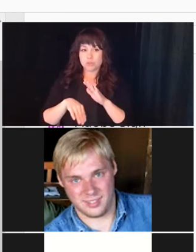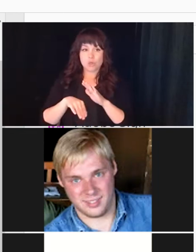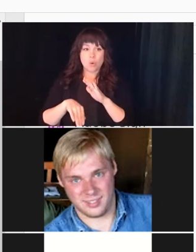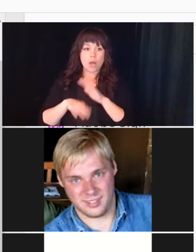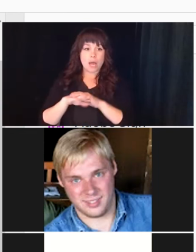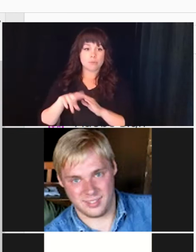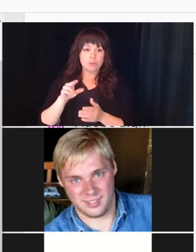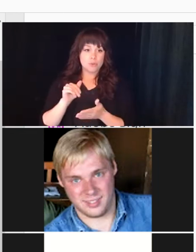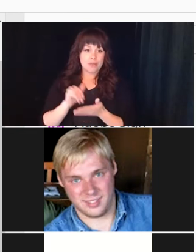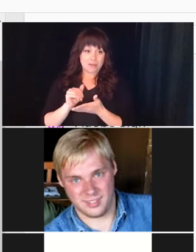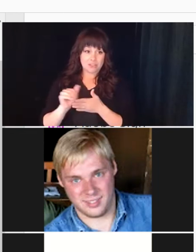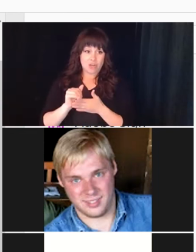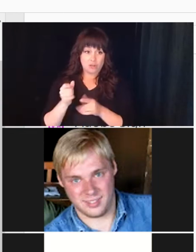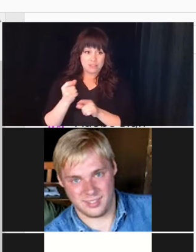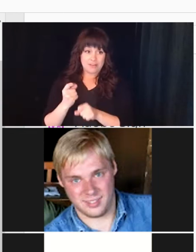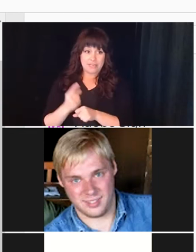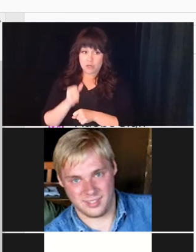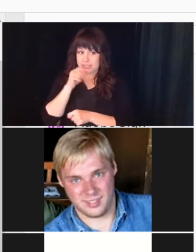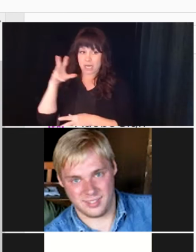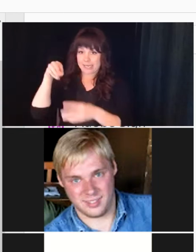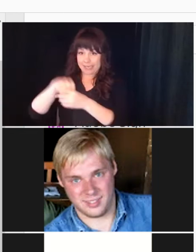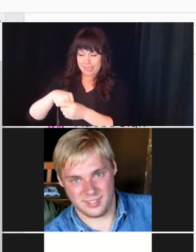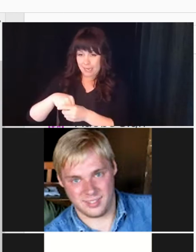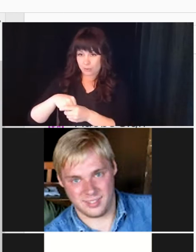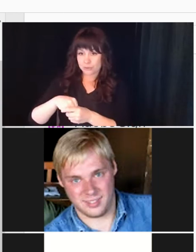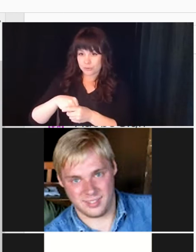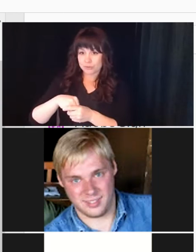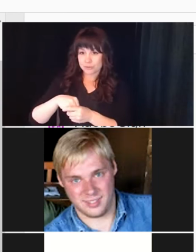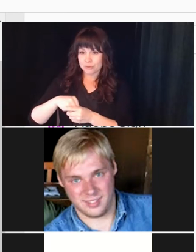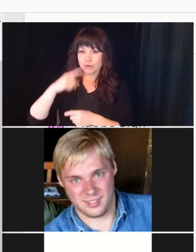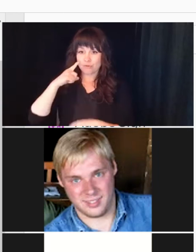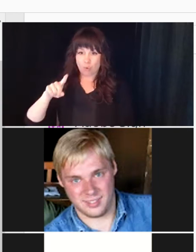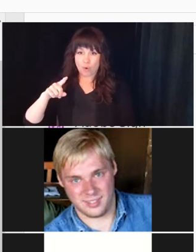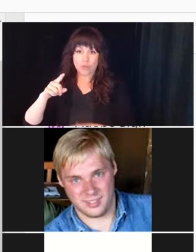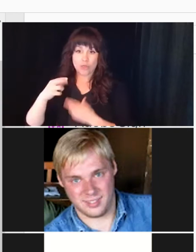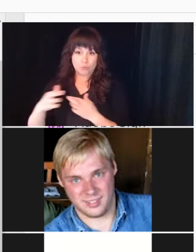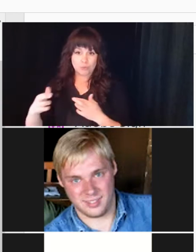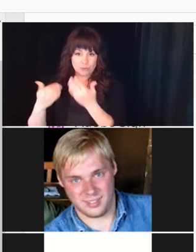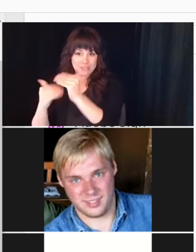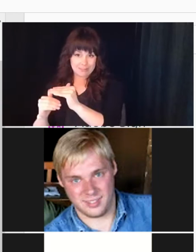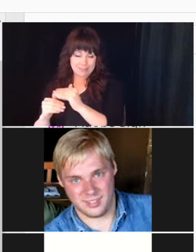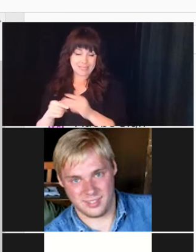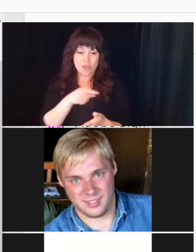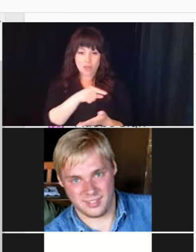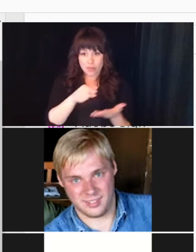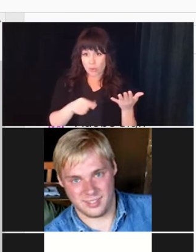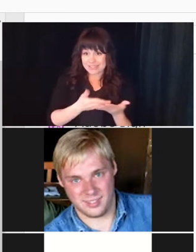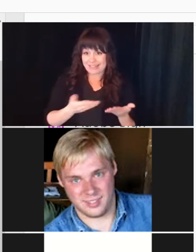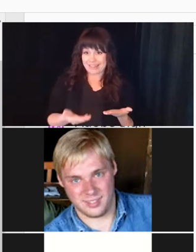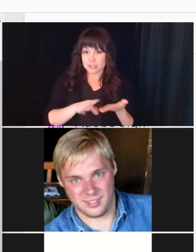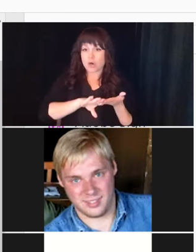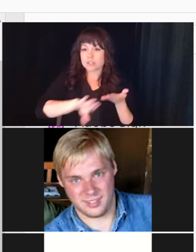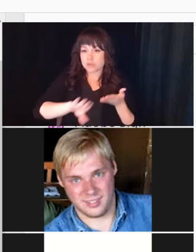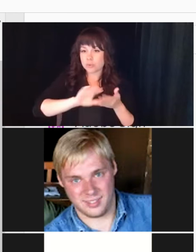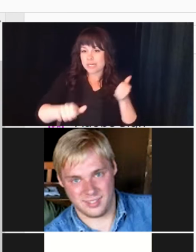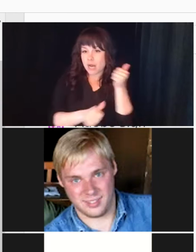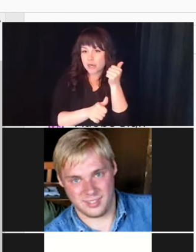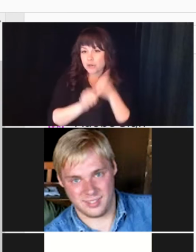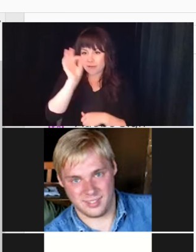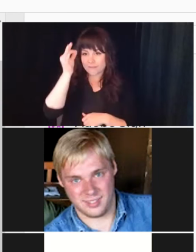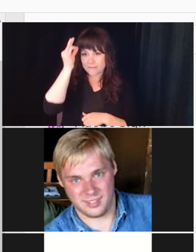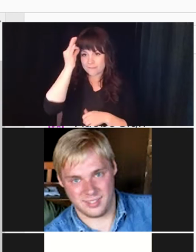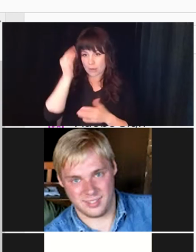limit. Those contributions in something like an ABLE account are excluded under federal law for needs-based programs,